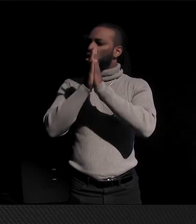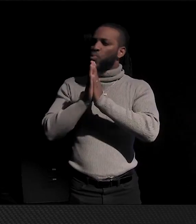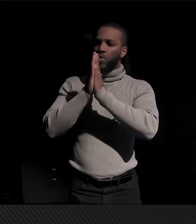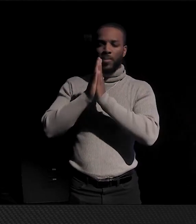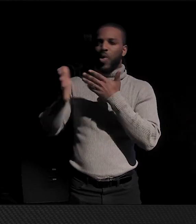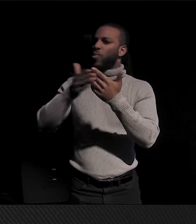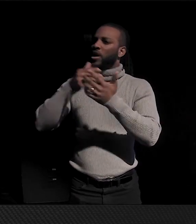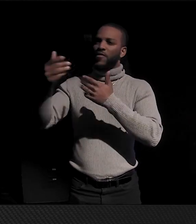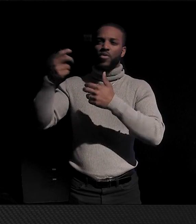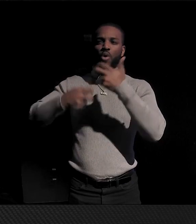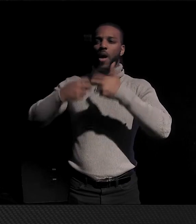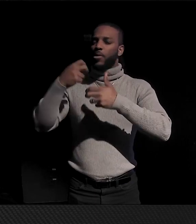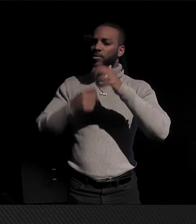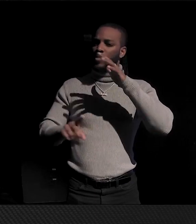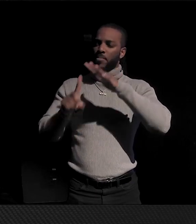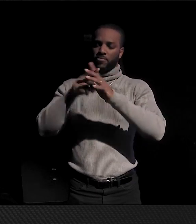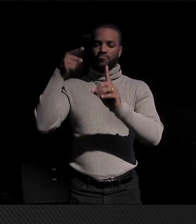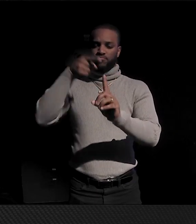really specific.